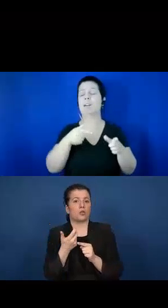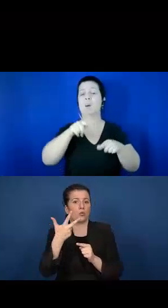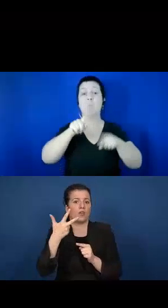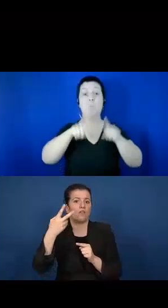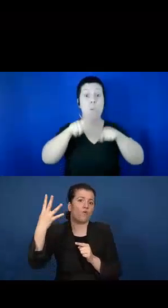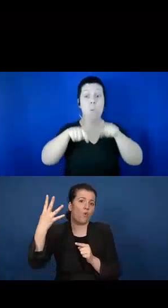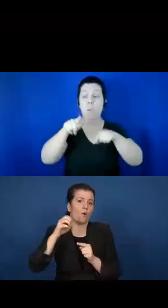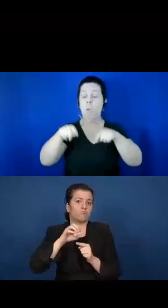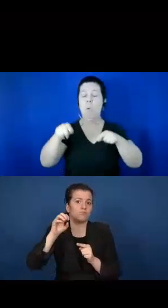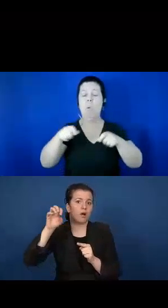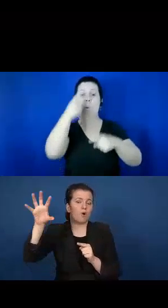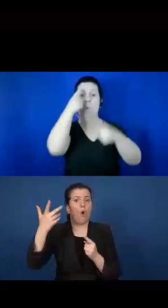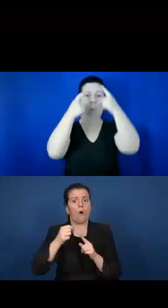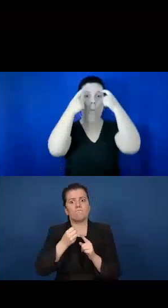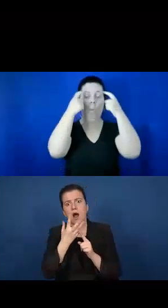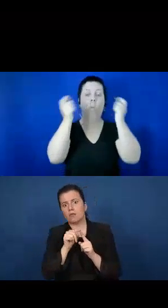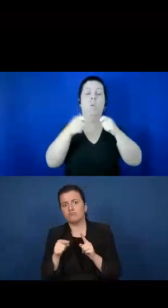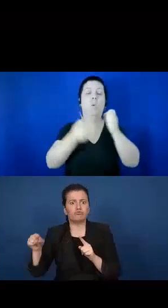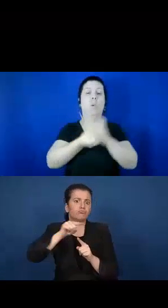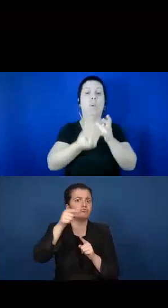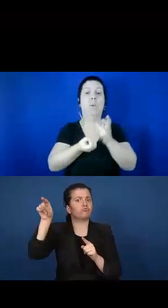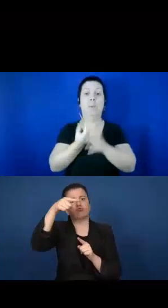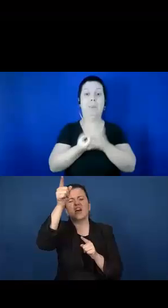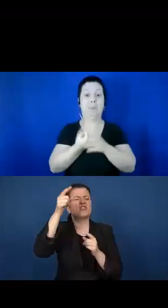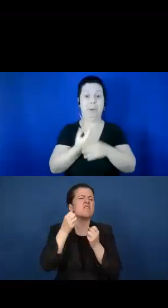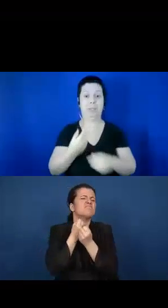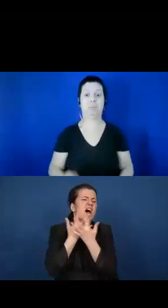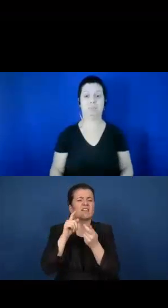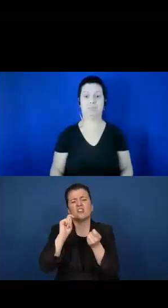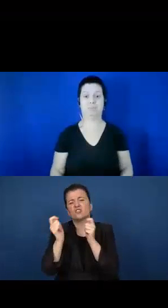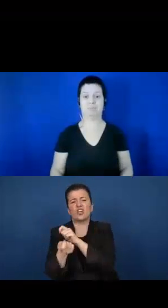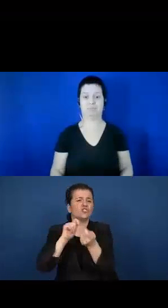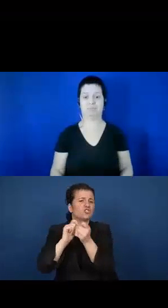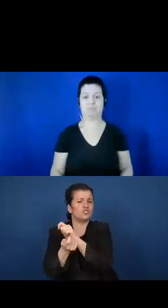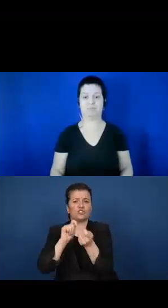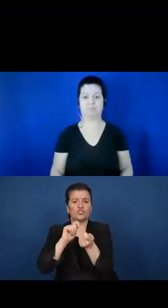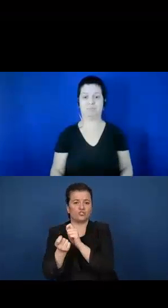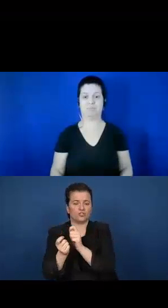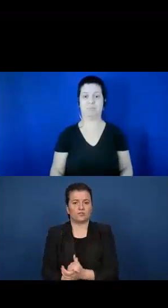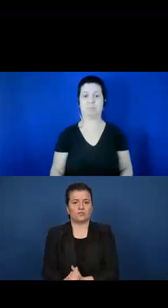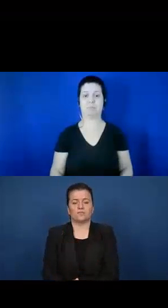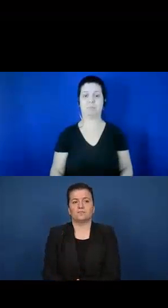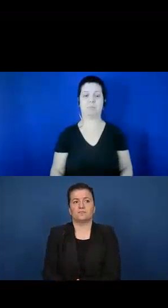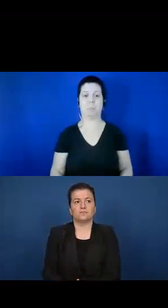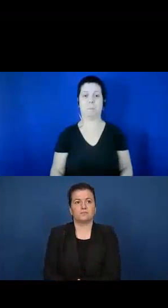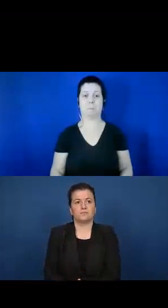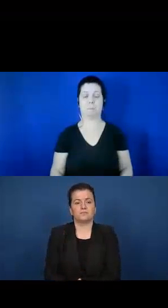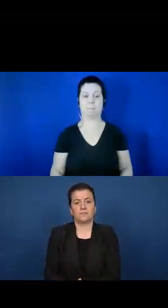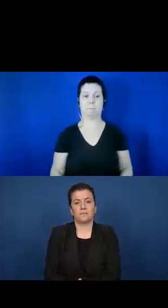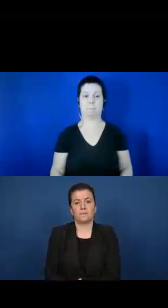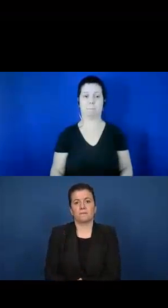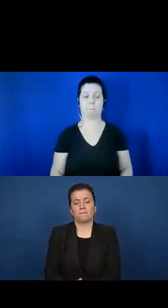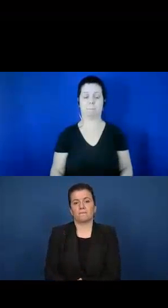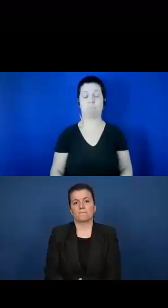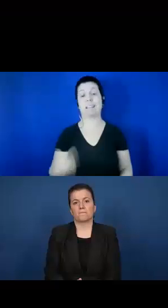number of frames in each haptogram. But although theoretically one can